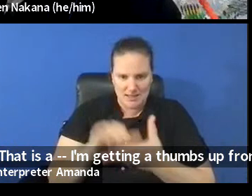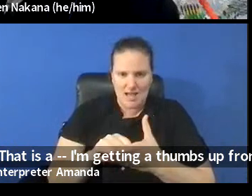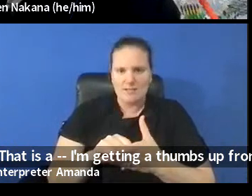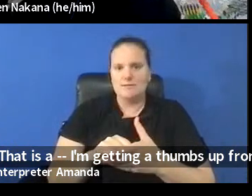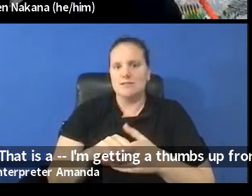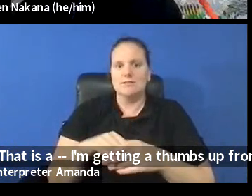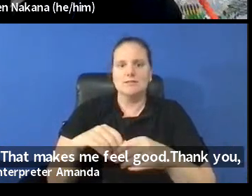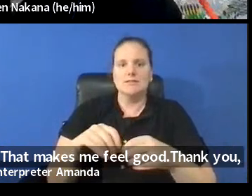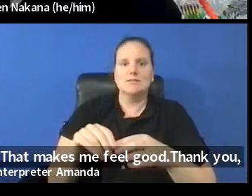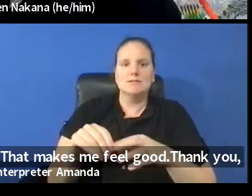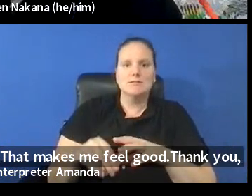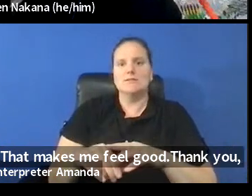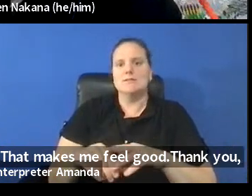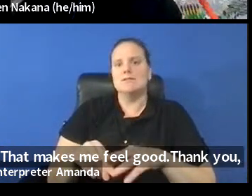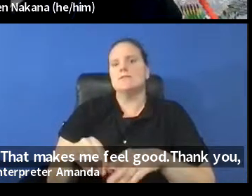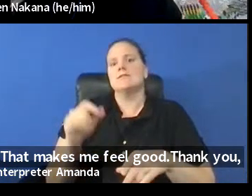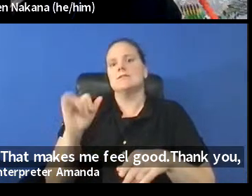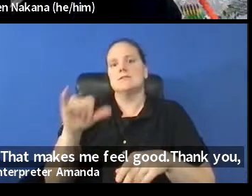in and